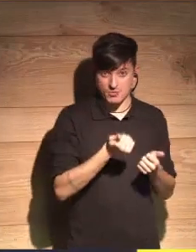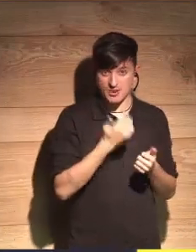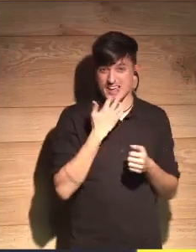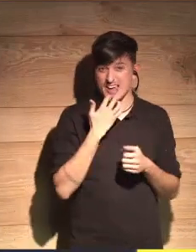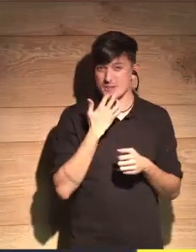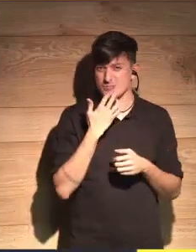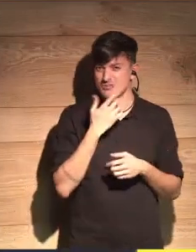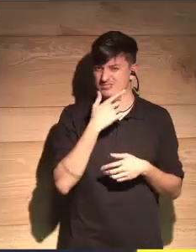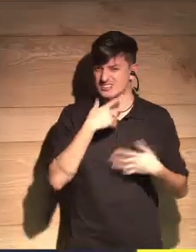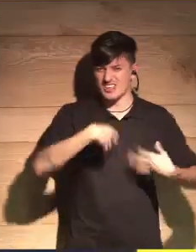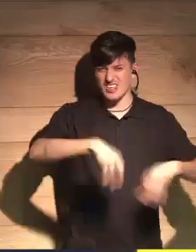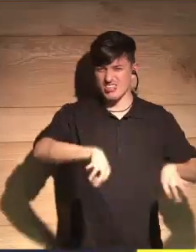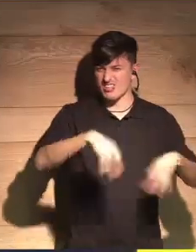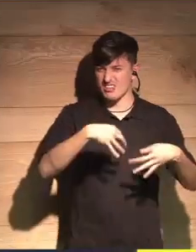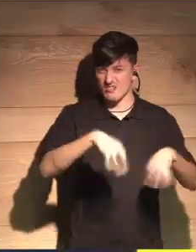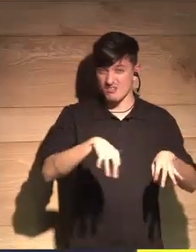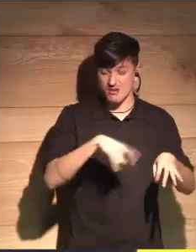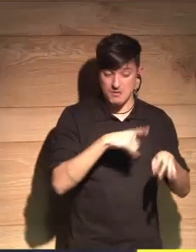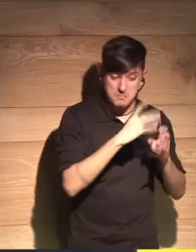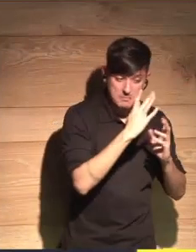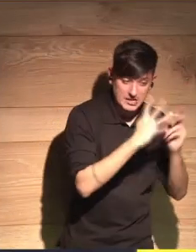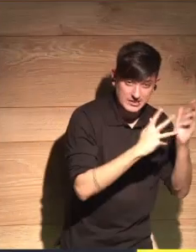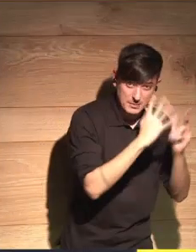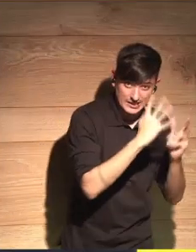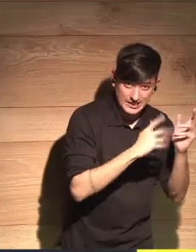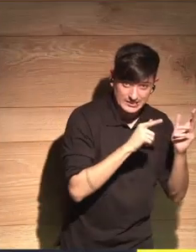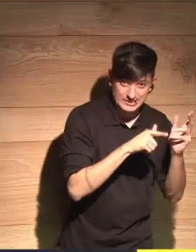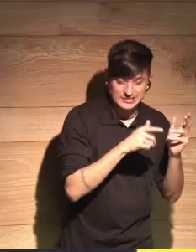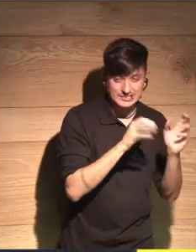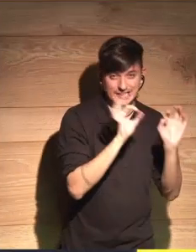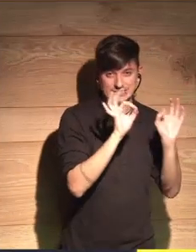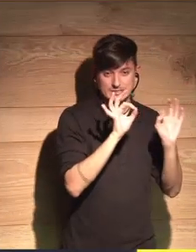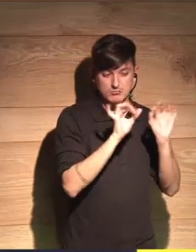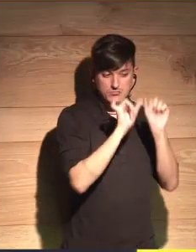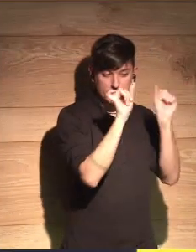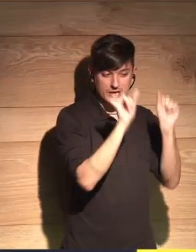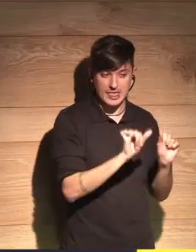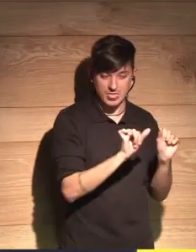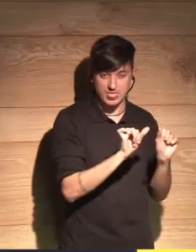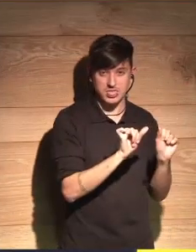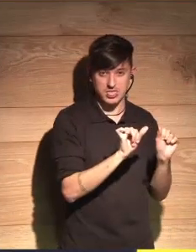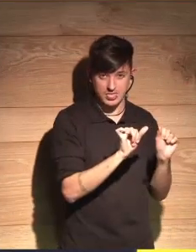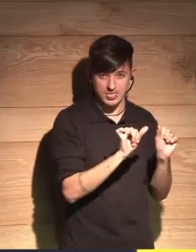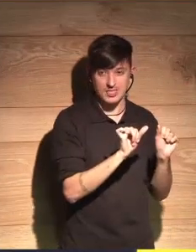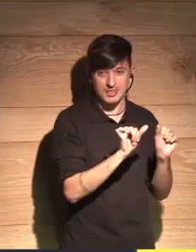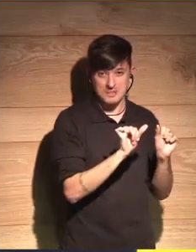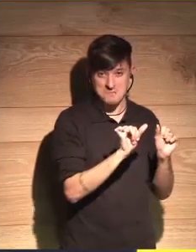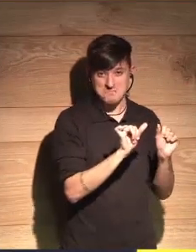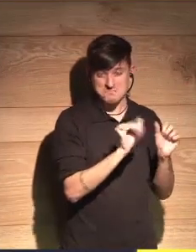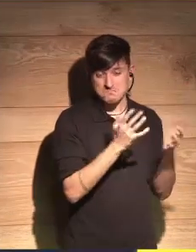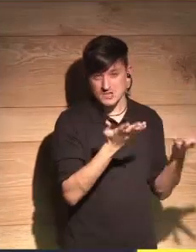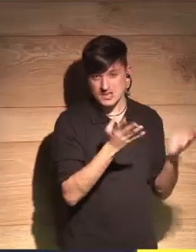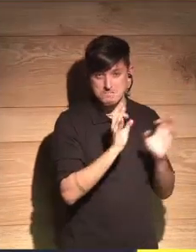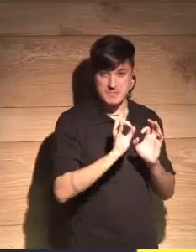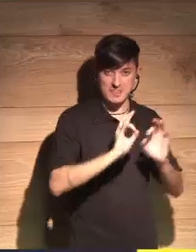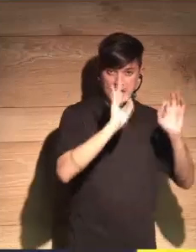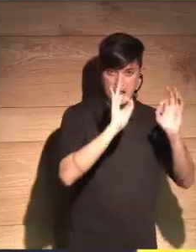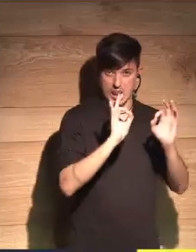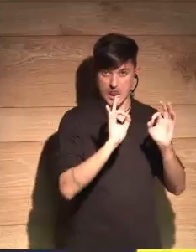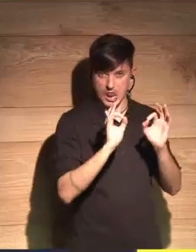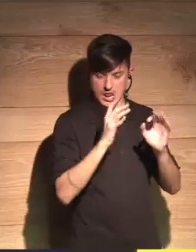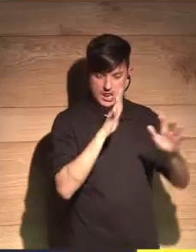way of a very simple example. Through algorithm mathematics, which is a modality, as I said before, a